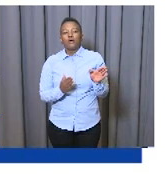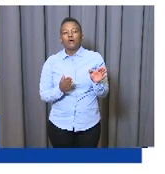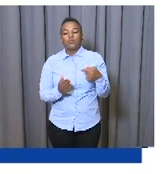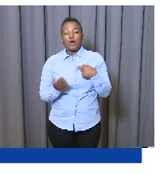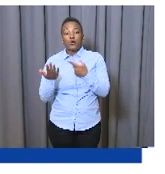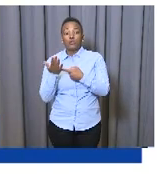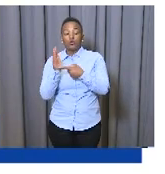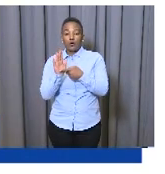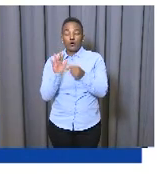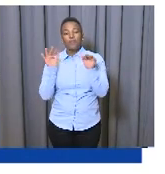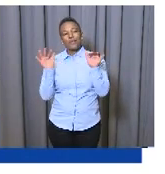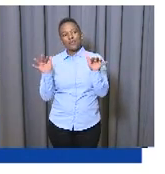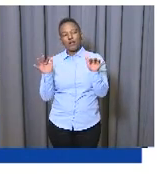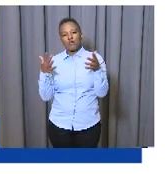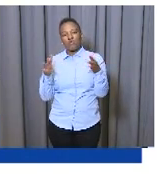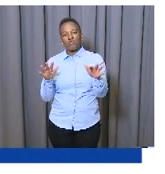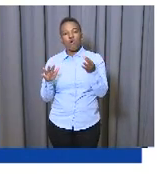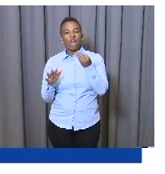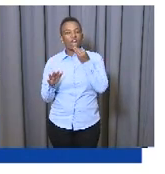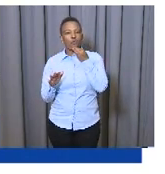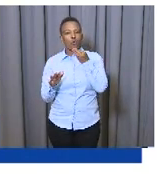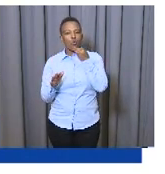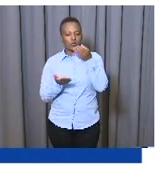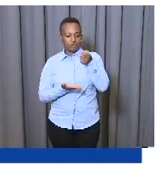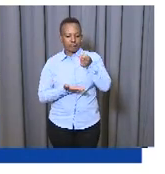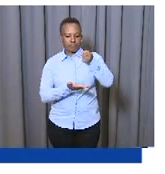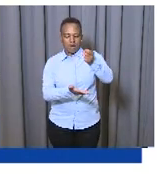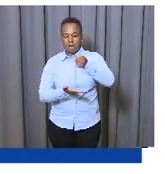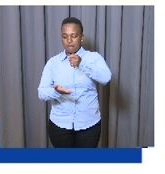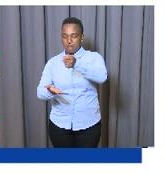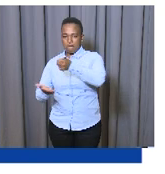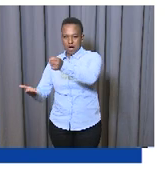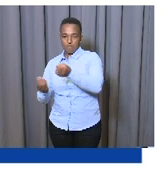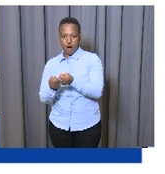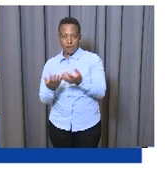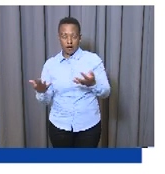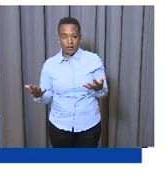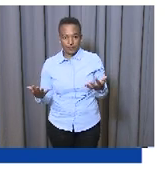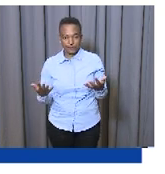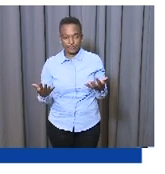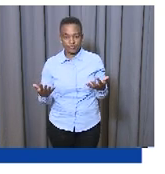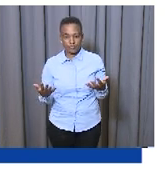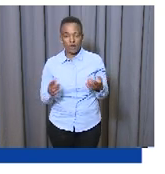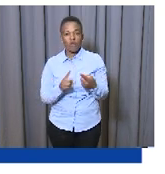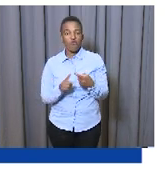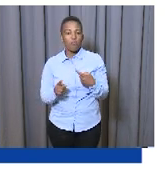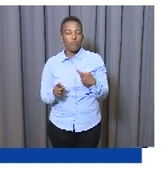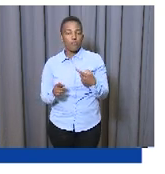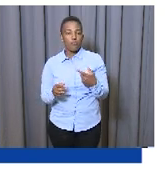many people we have distributed food to as of now between the